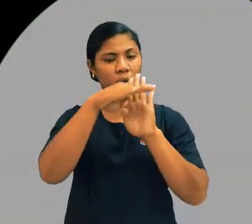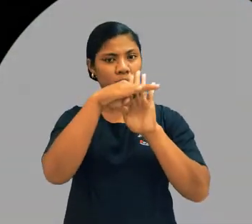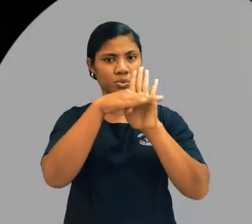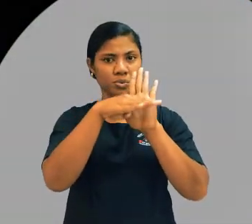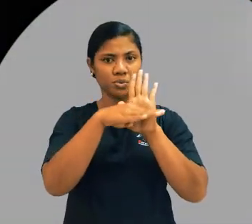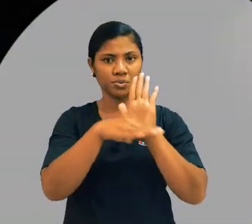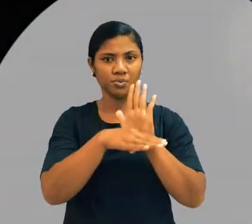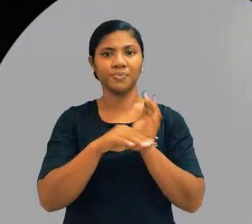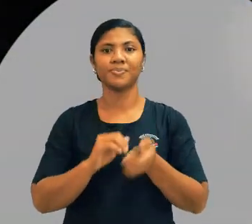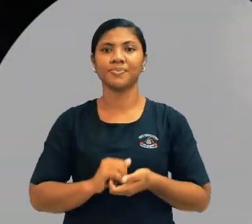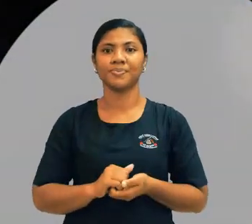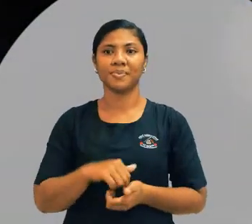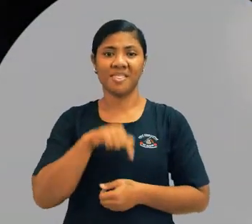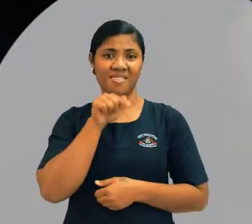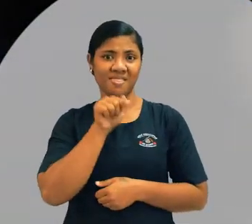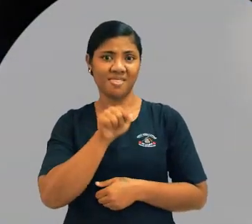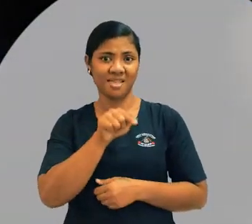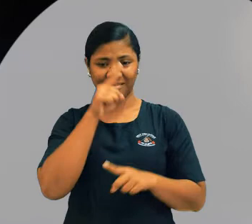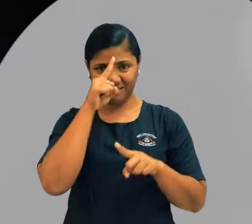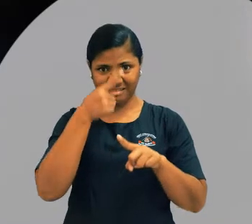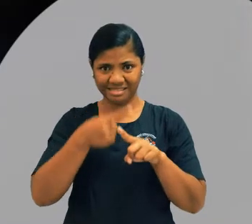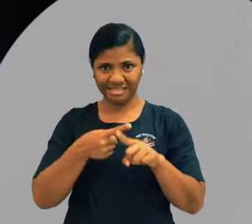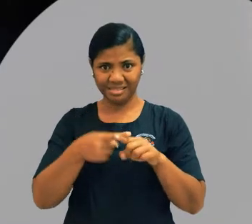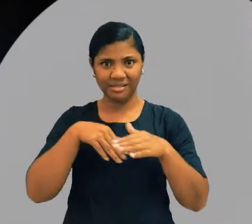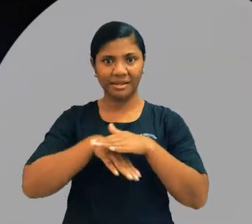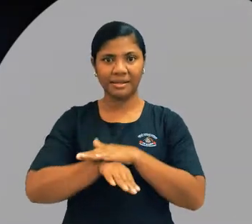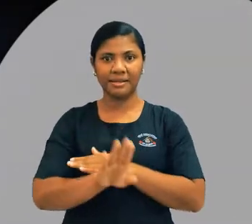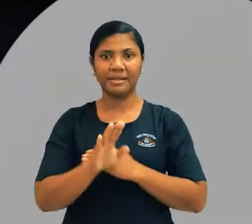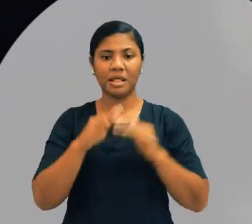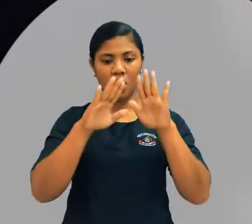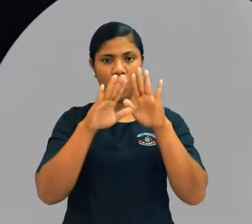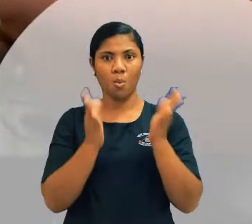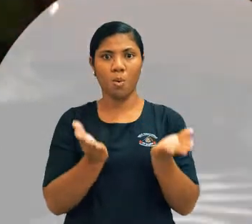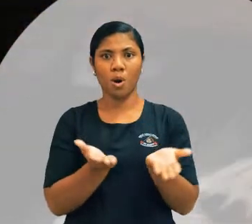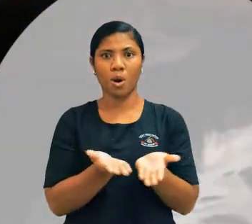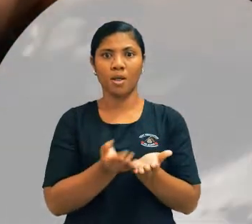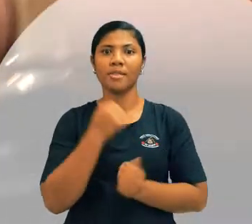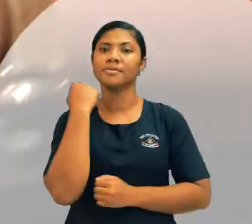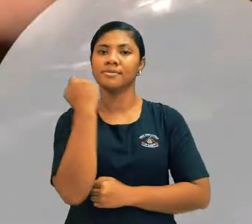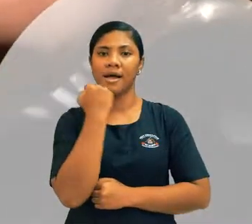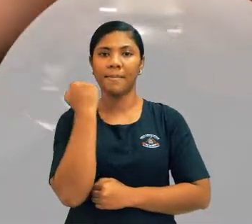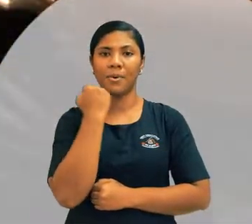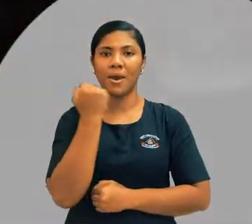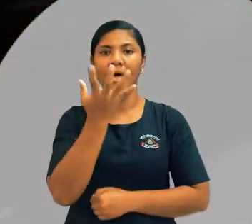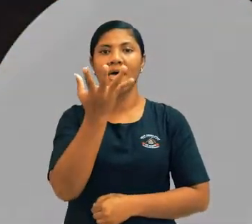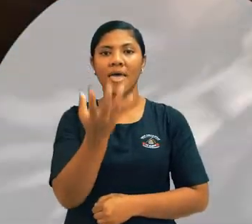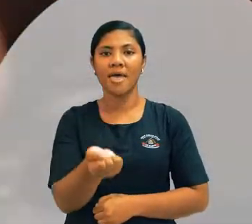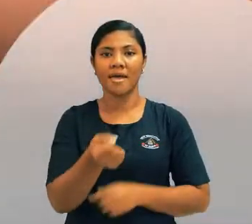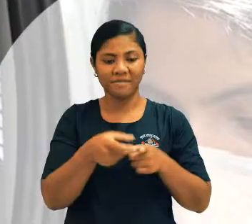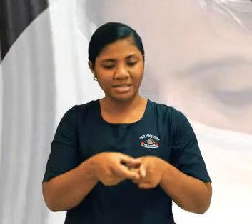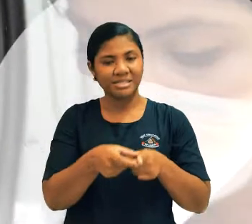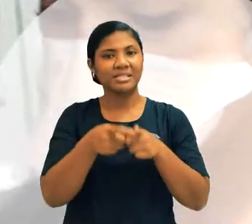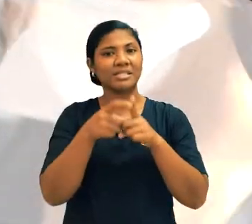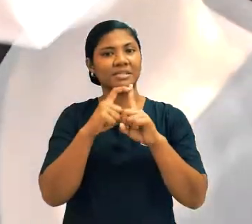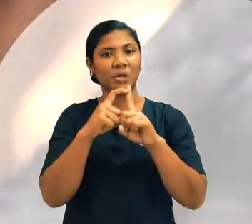declarations. The measles epidemic in Samoa was quite I think it was a very hard time for the